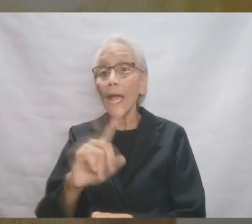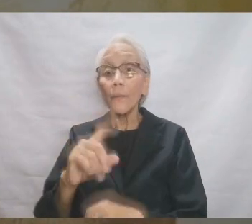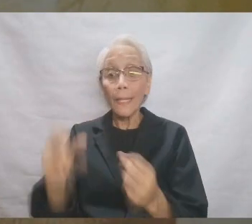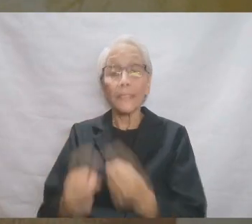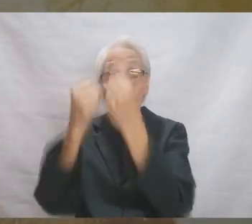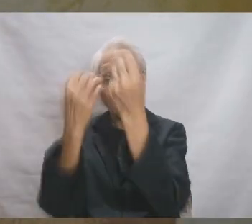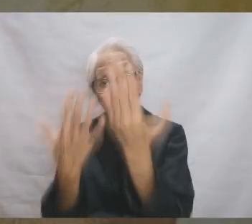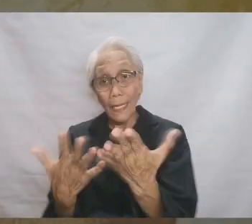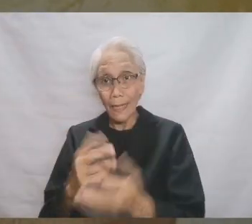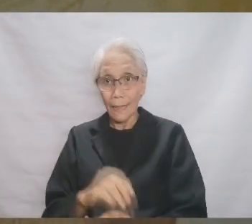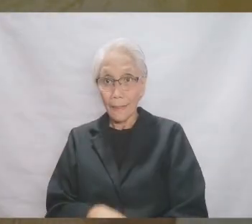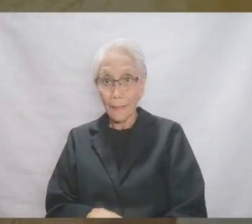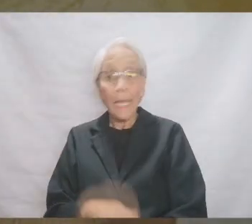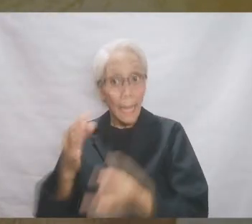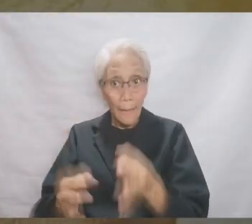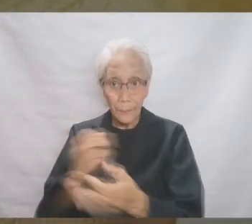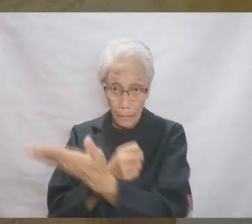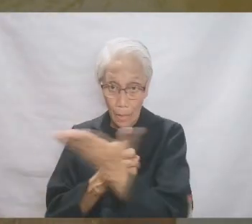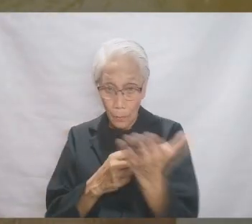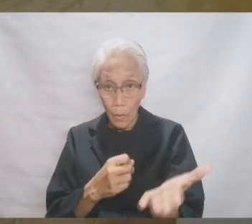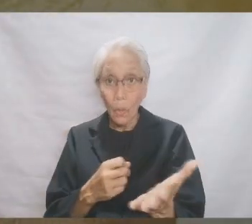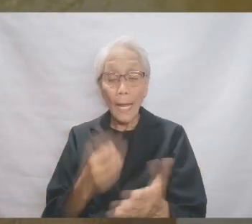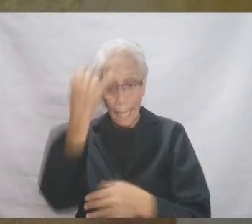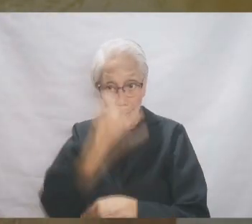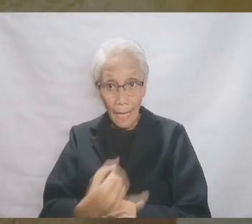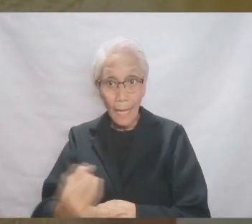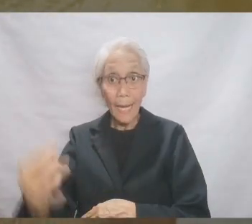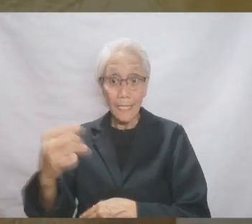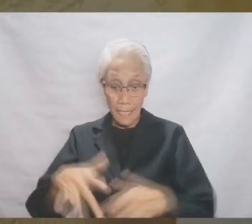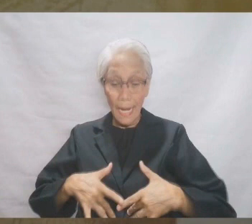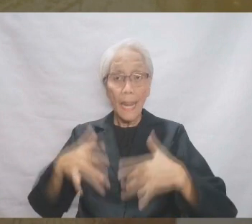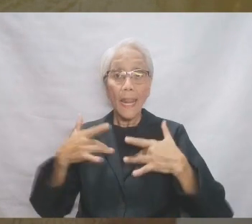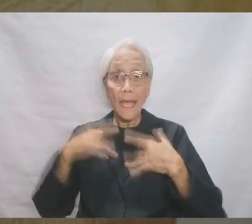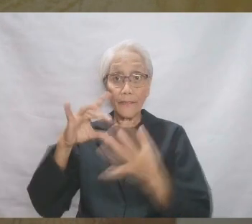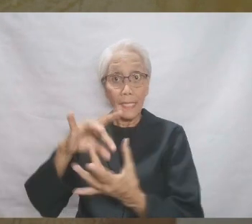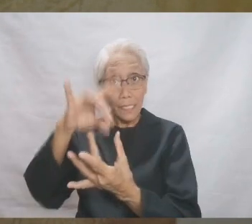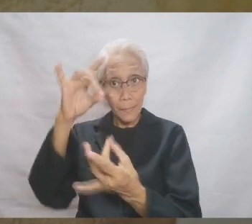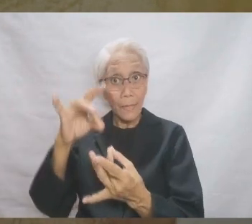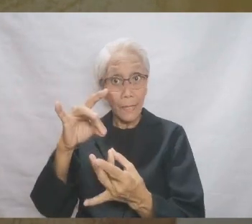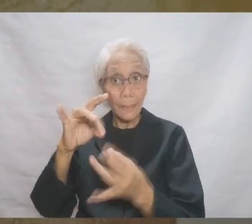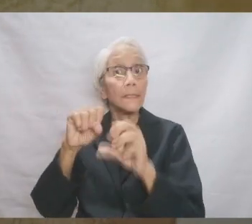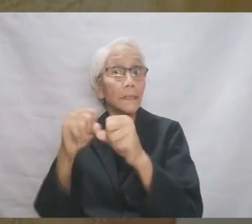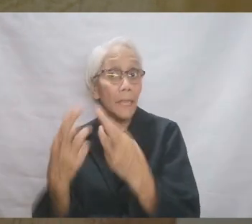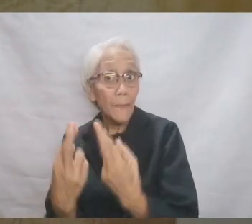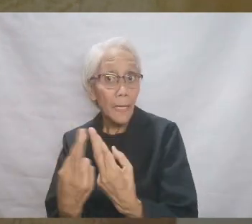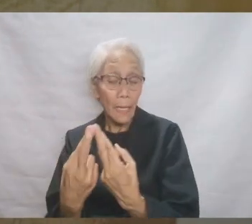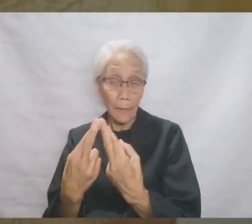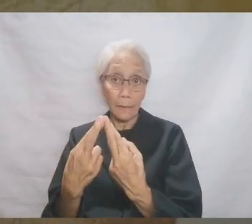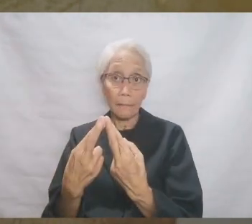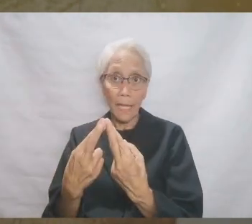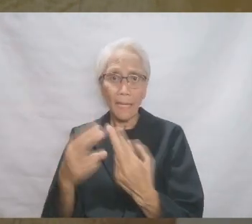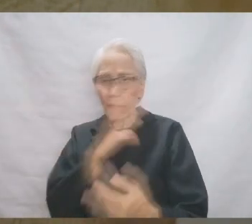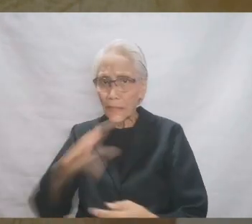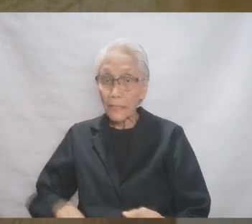Kaya, ano ba ang mungkahi natin? Kung kayo po ay naanyayahan sa Life in the Spirit Seminar, sa